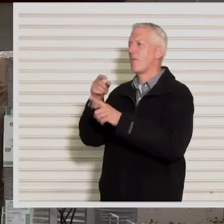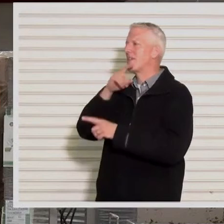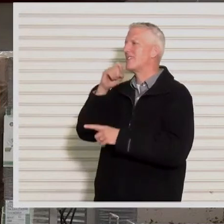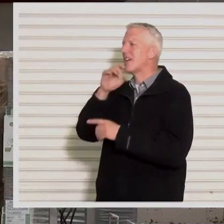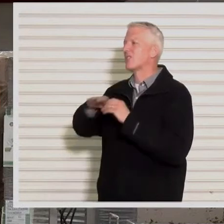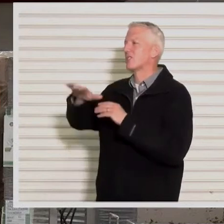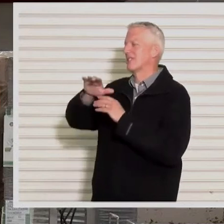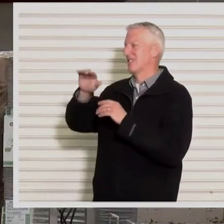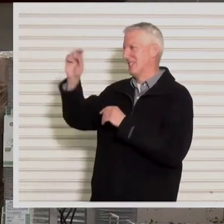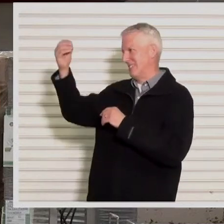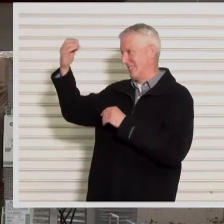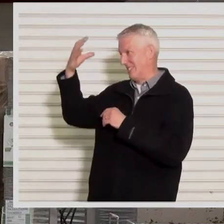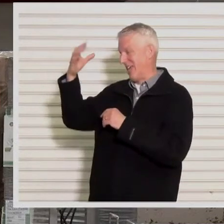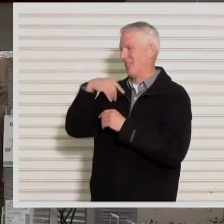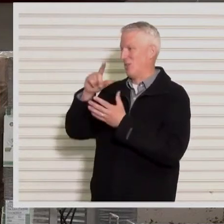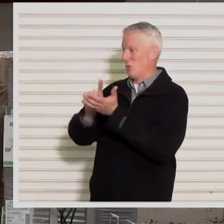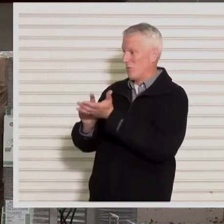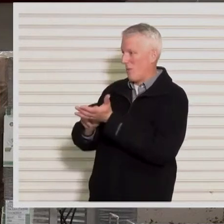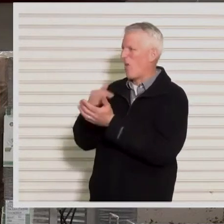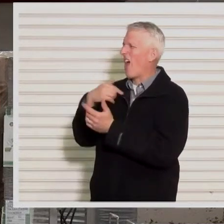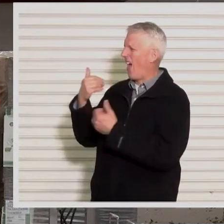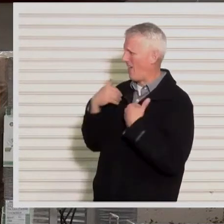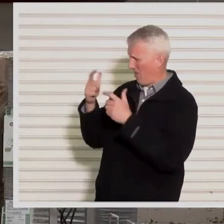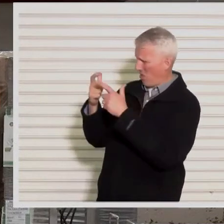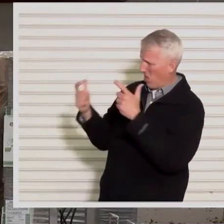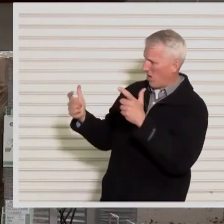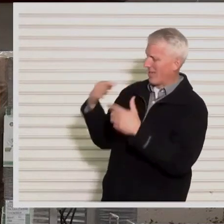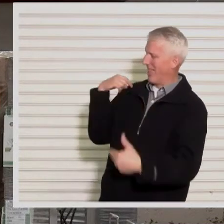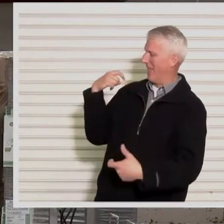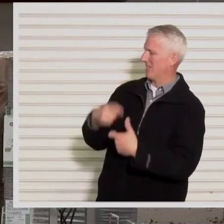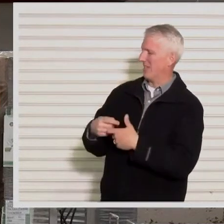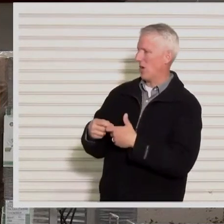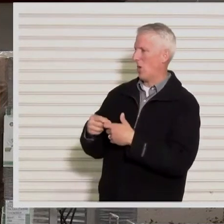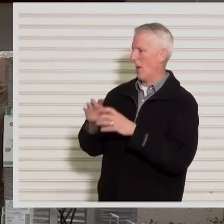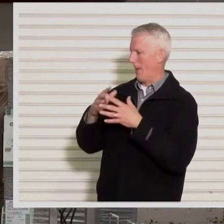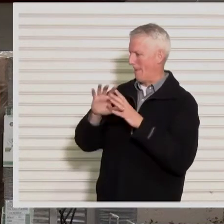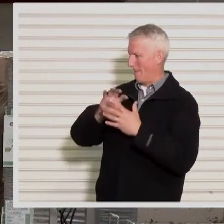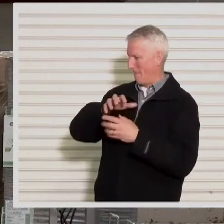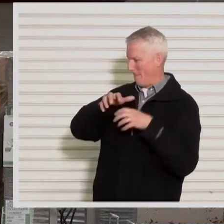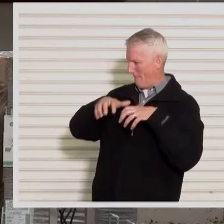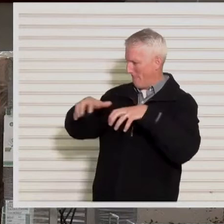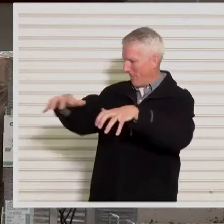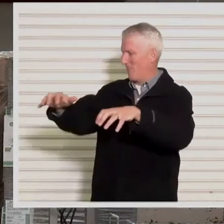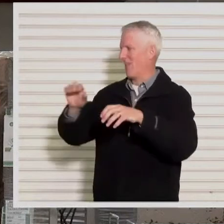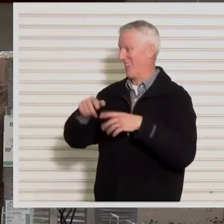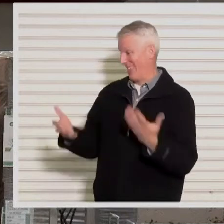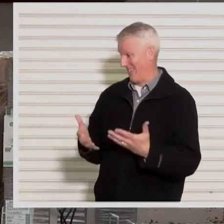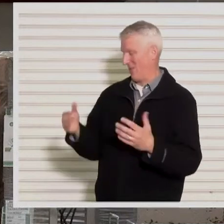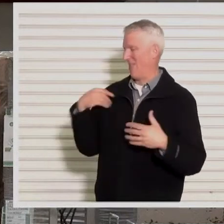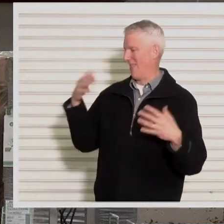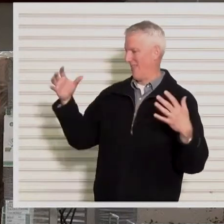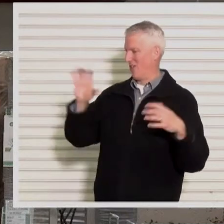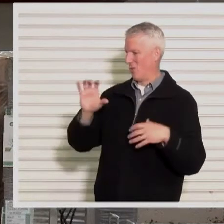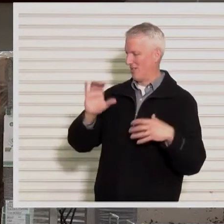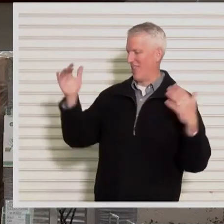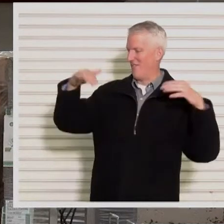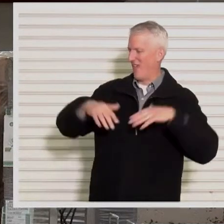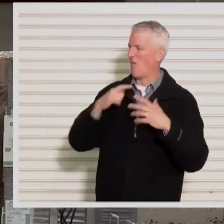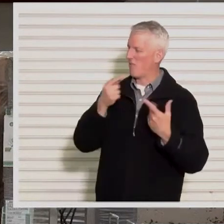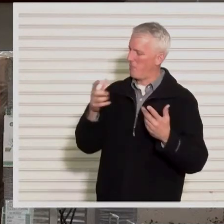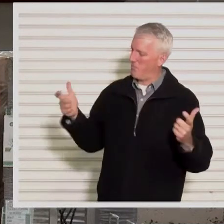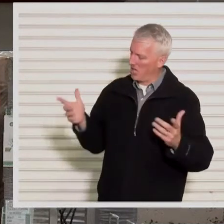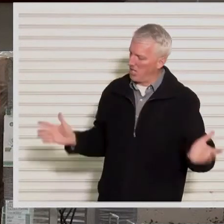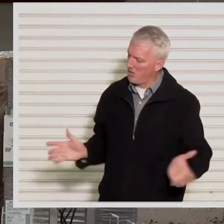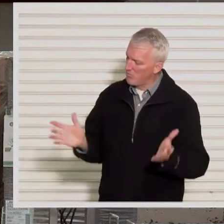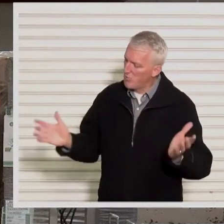Sun. We have a large Latino population here in the Coachella Valley. And though we've had this big push to vaccinate farm